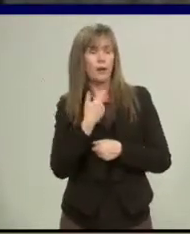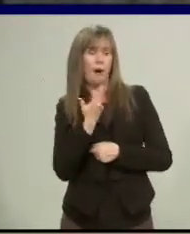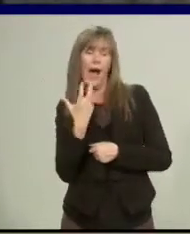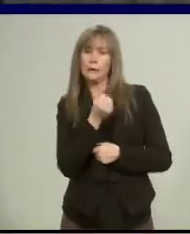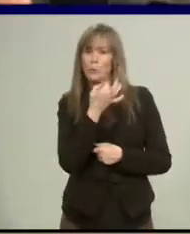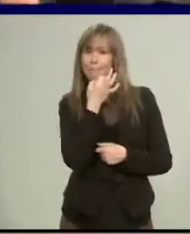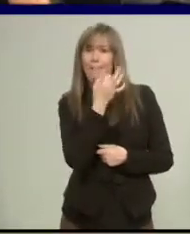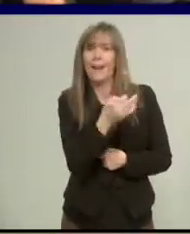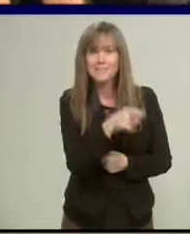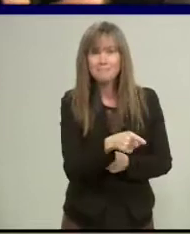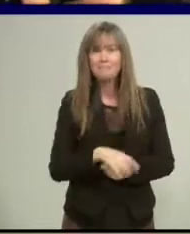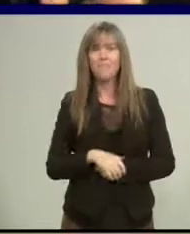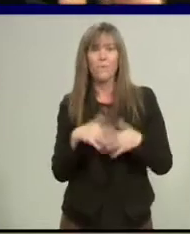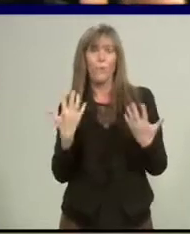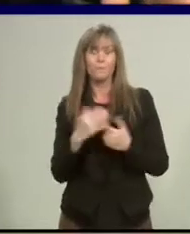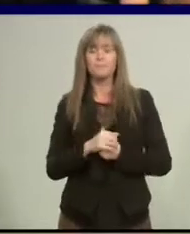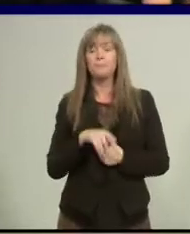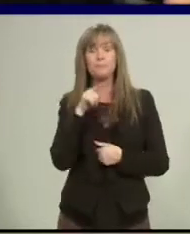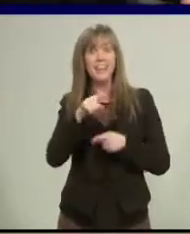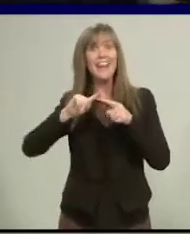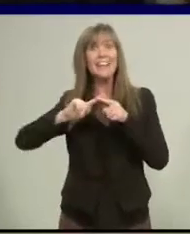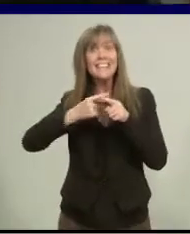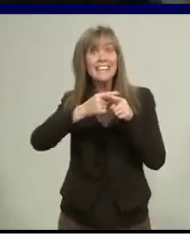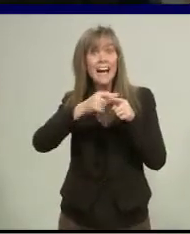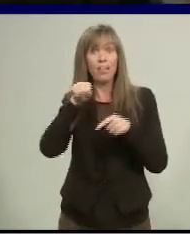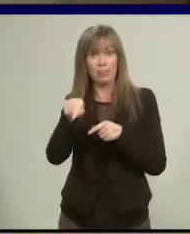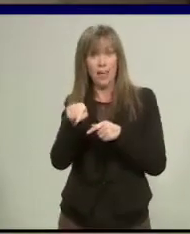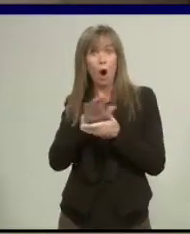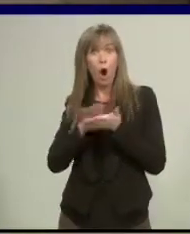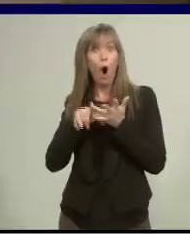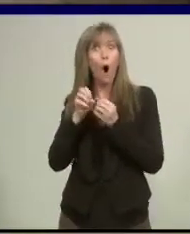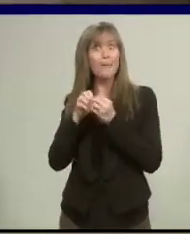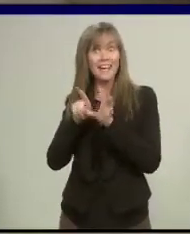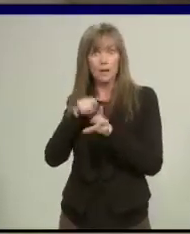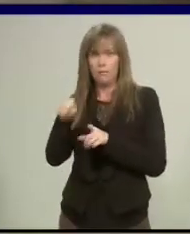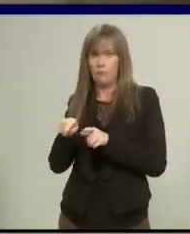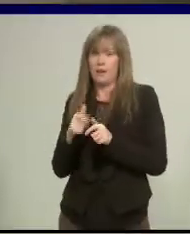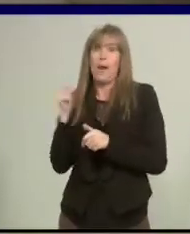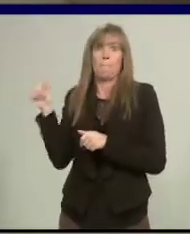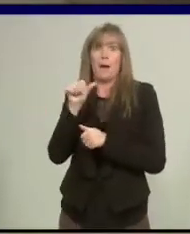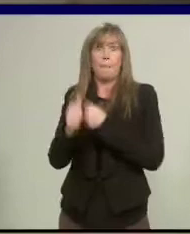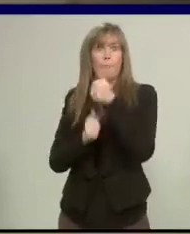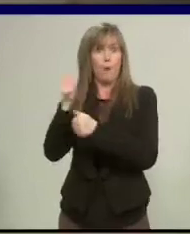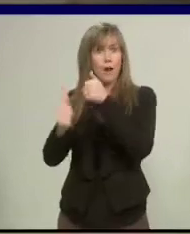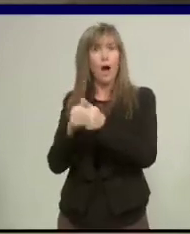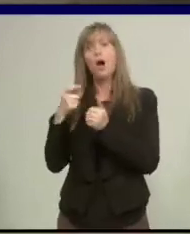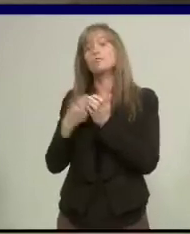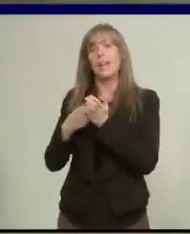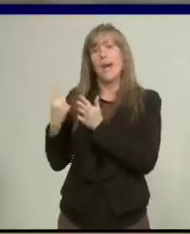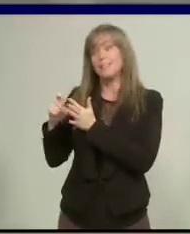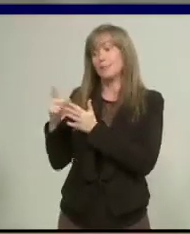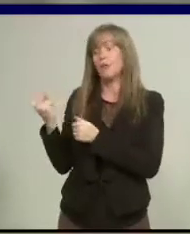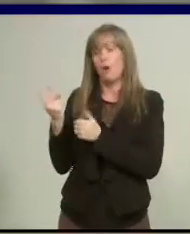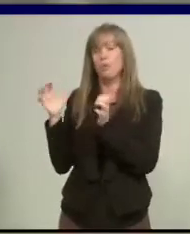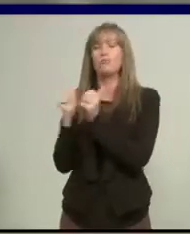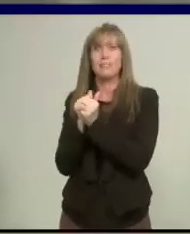of course. The hobby of knitting is changing and coming back bigger than ever. Rhiannon and Deborah agree. This